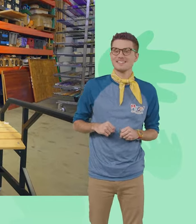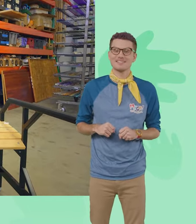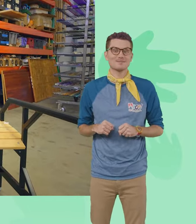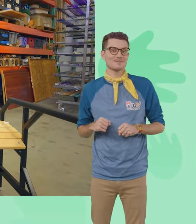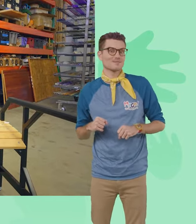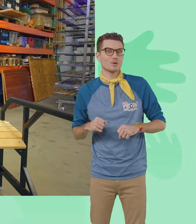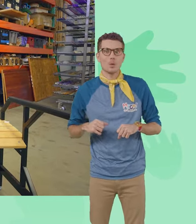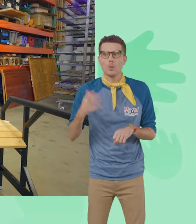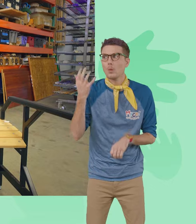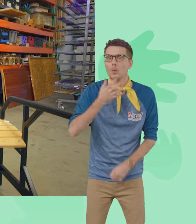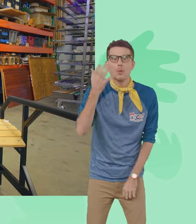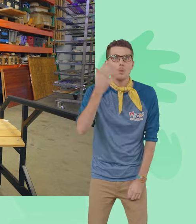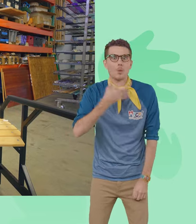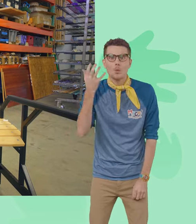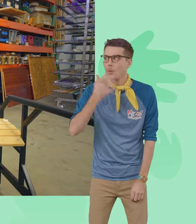Whoa!